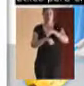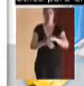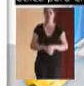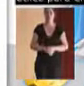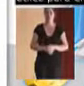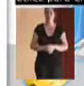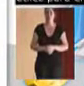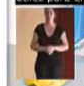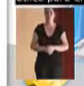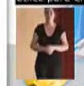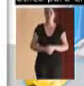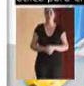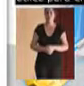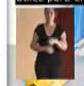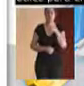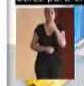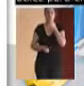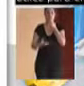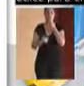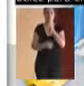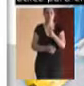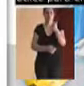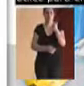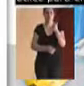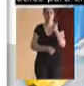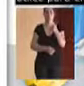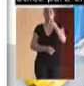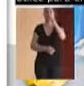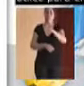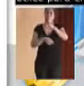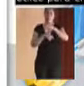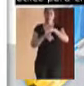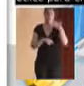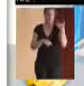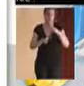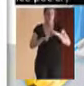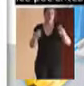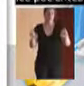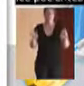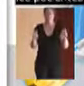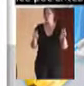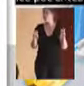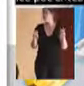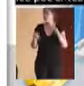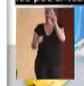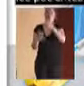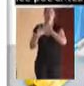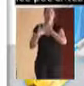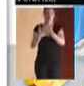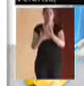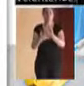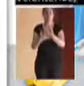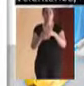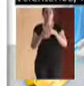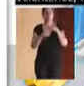analysis in the image and if they are of interest for the patient. I would like to also say that the volunteers